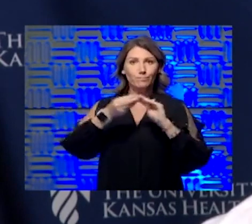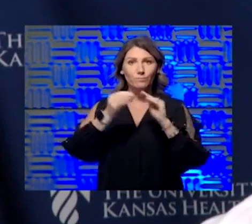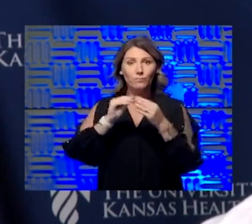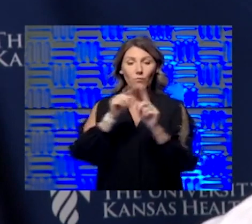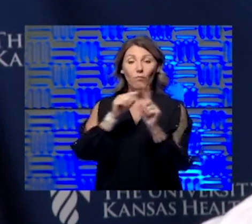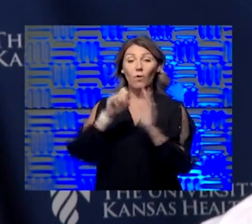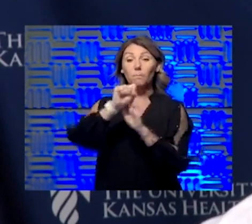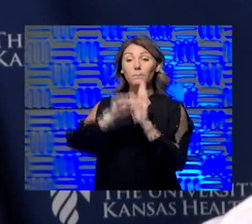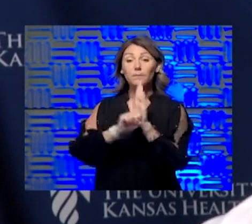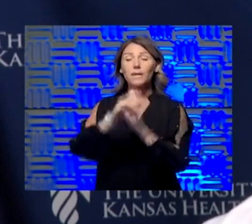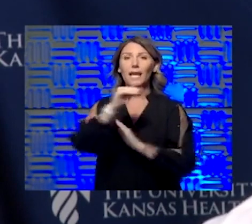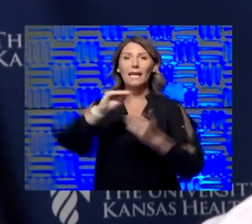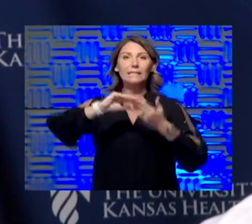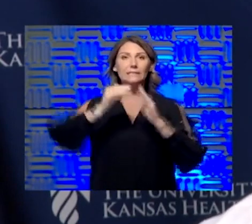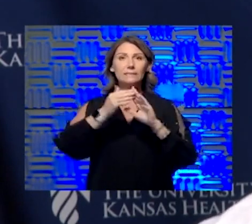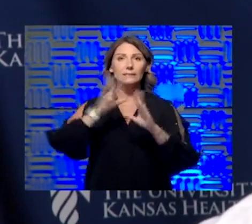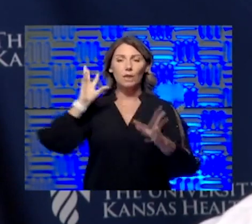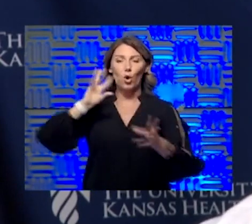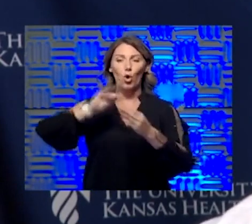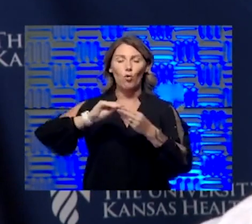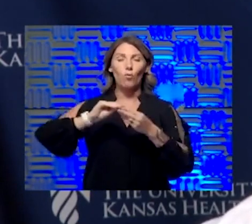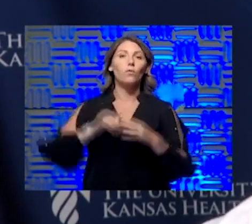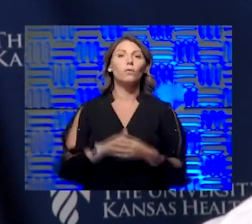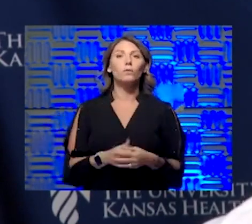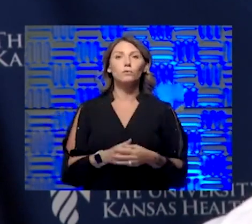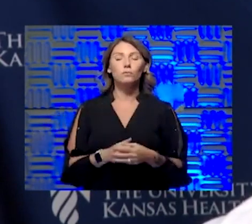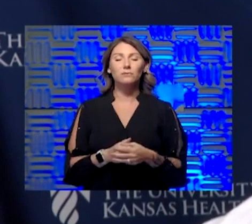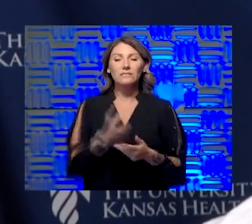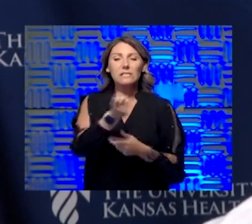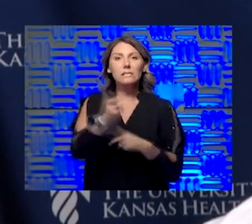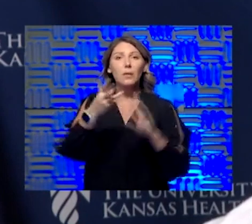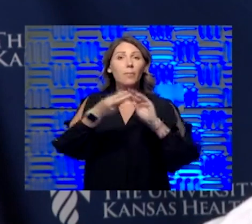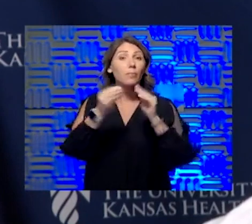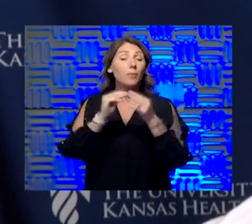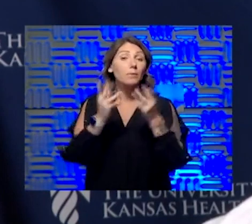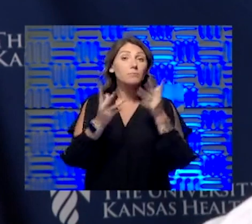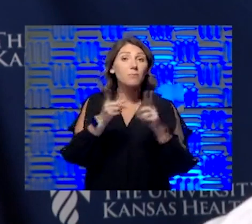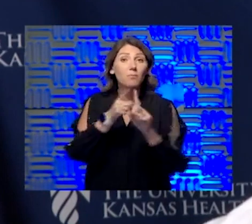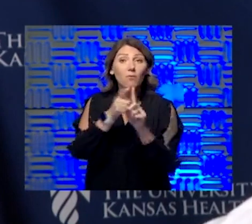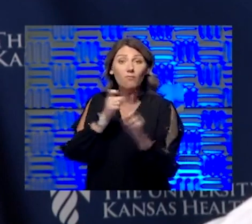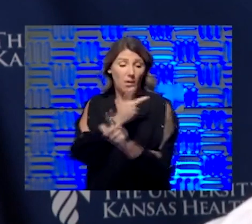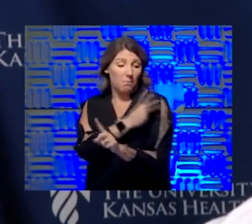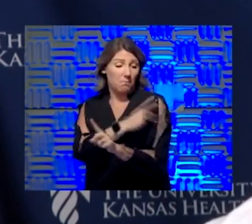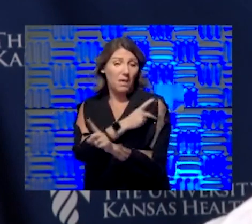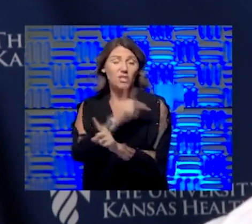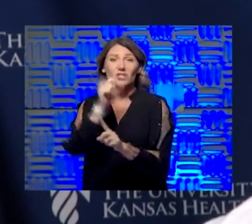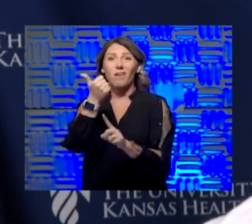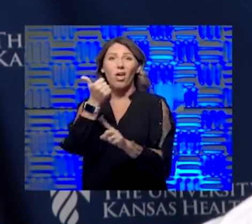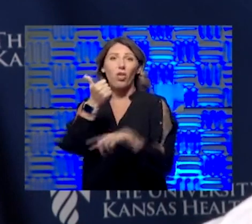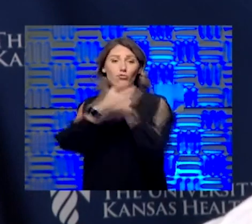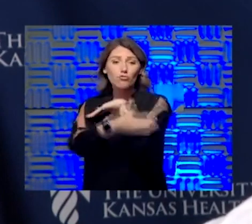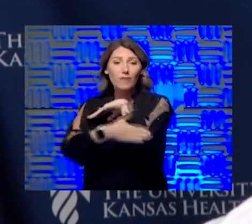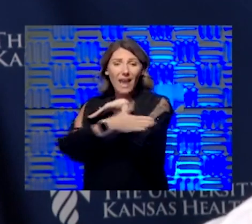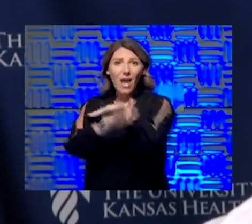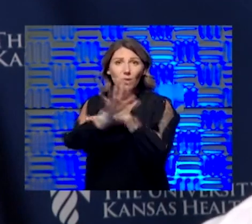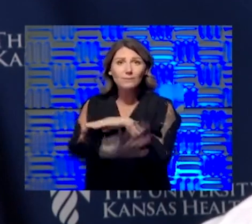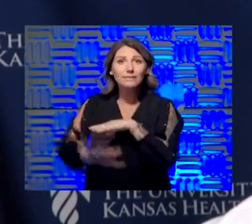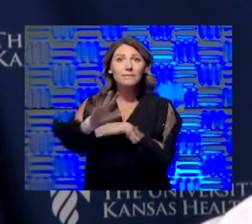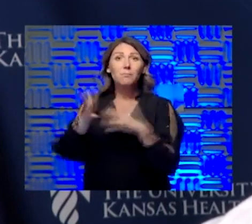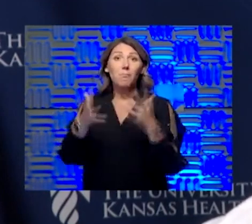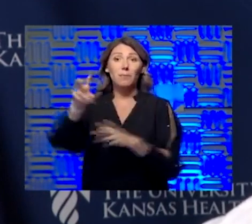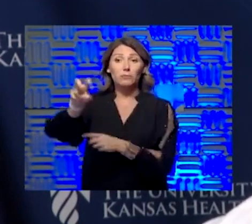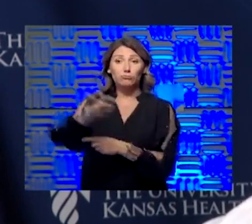about more heart attacks at home. I'm not a clinical guy, but I'll tell you, that's just something we can't We can't allow that to continue. We've got to encourage our